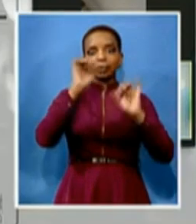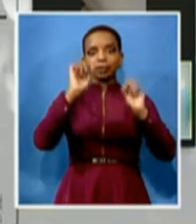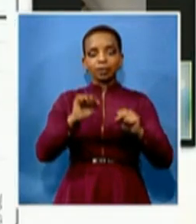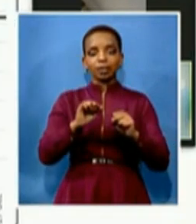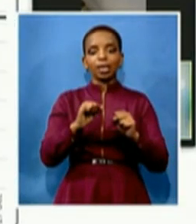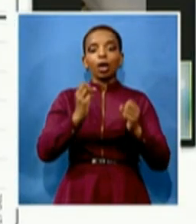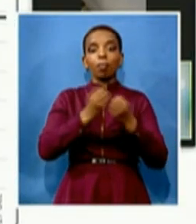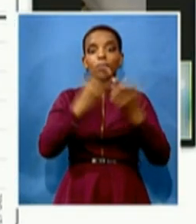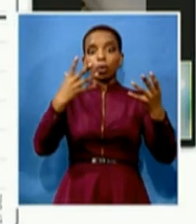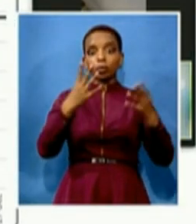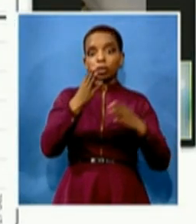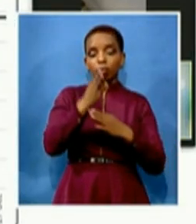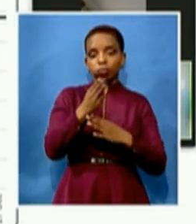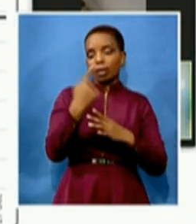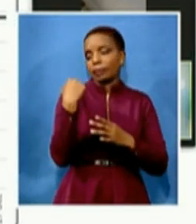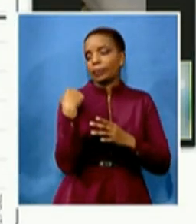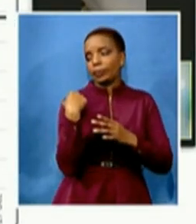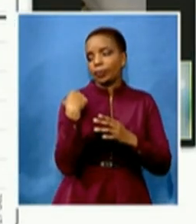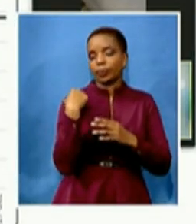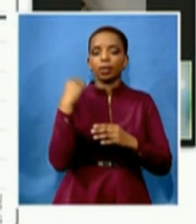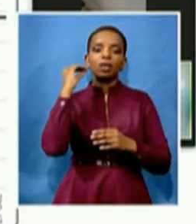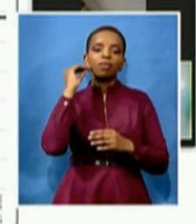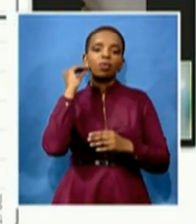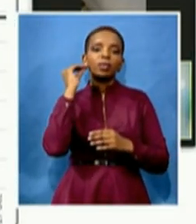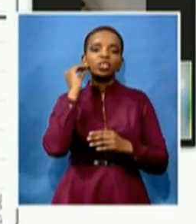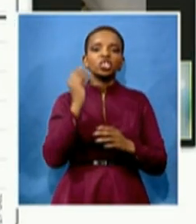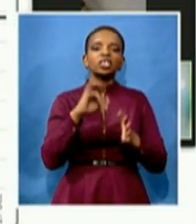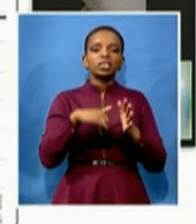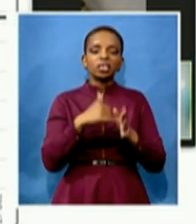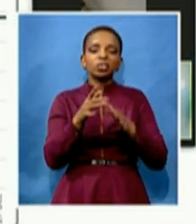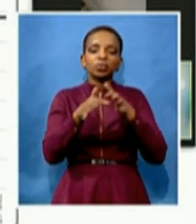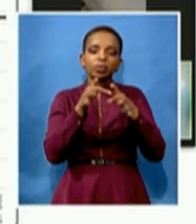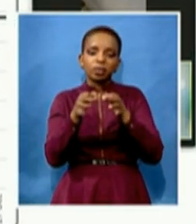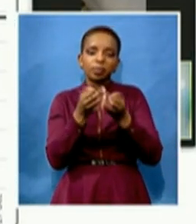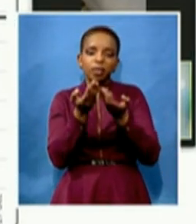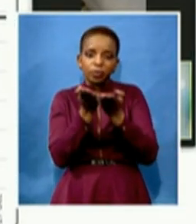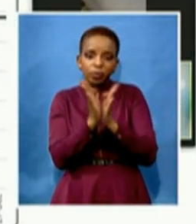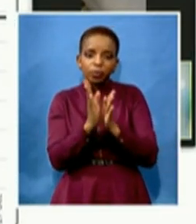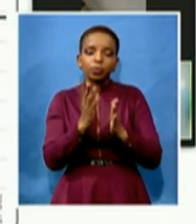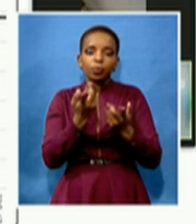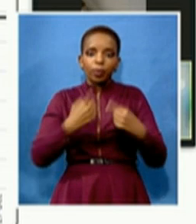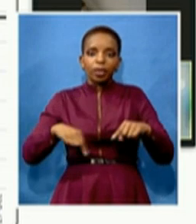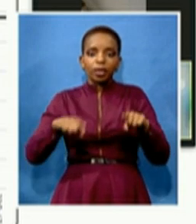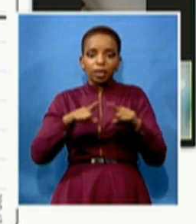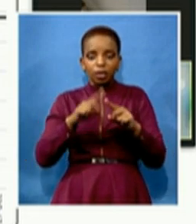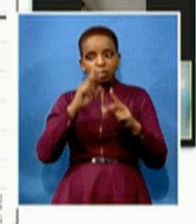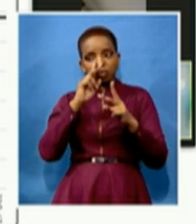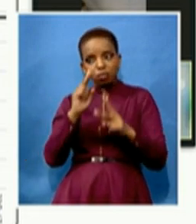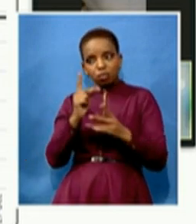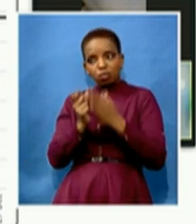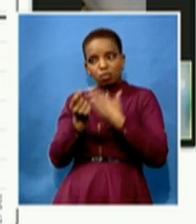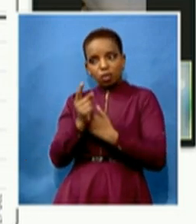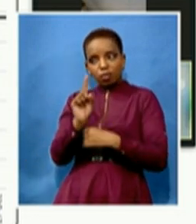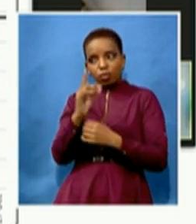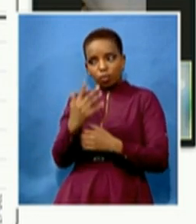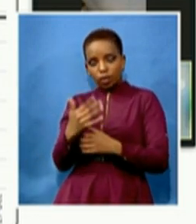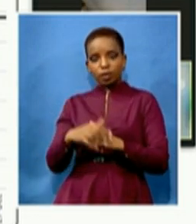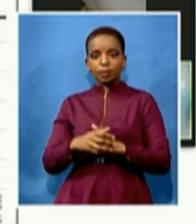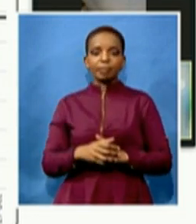of what we're looking at. So we can see that based on this, the expected number of COVID